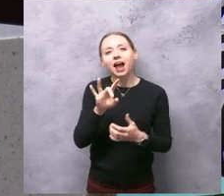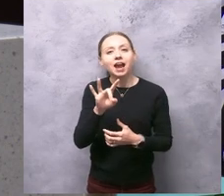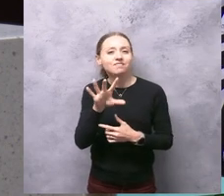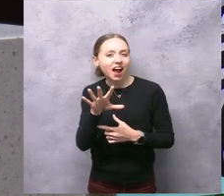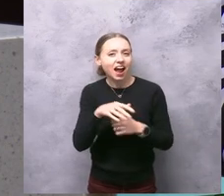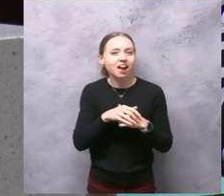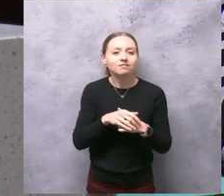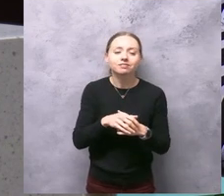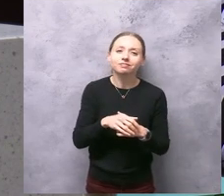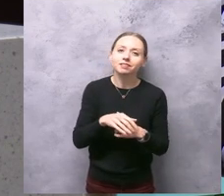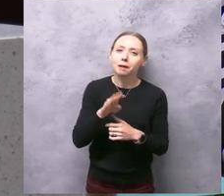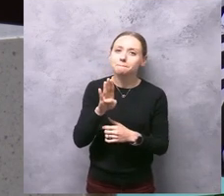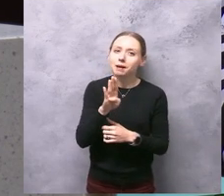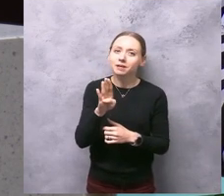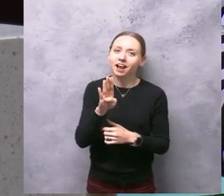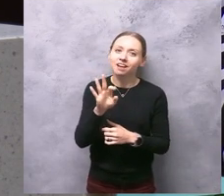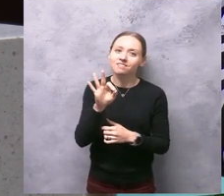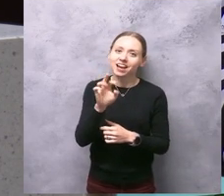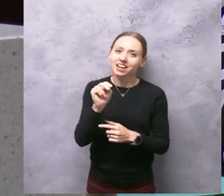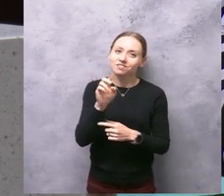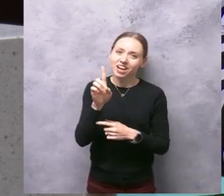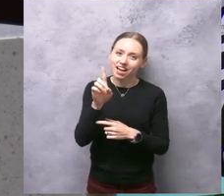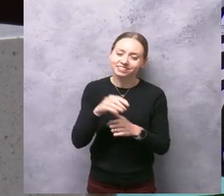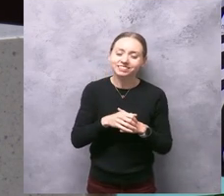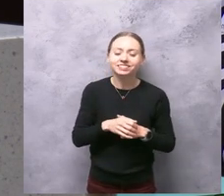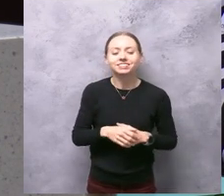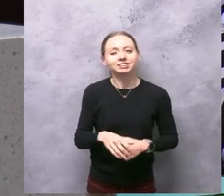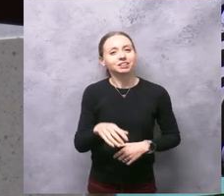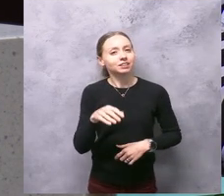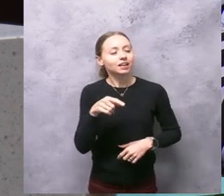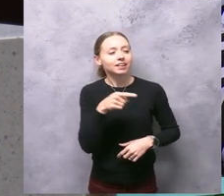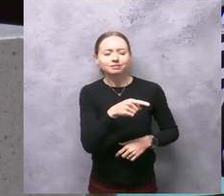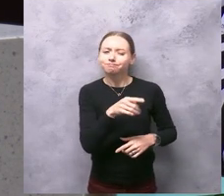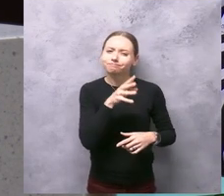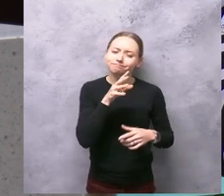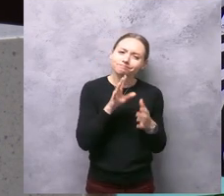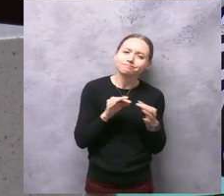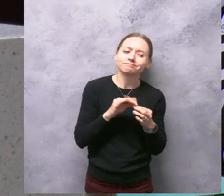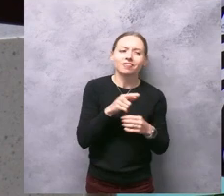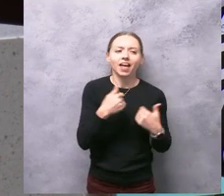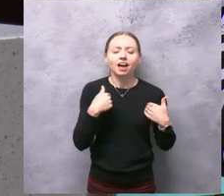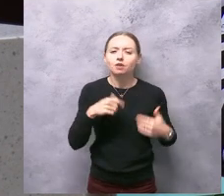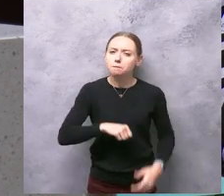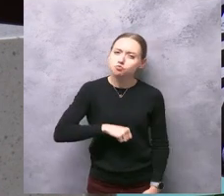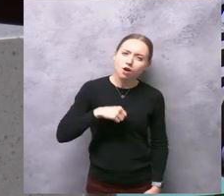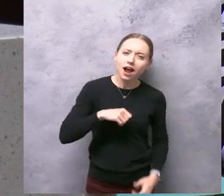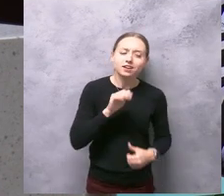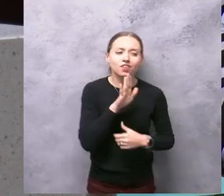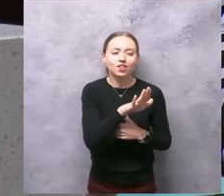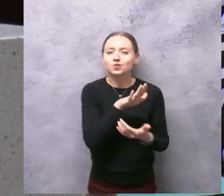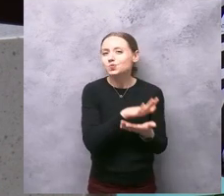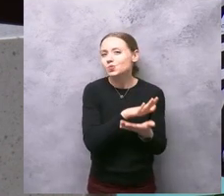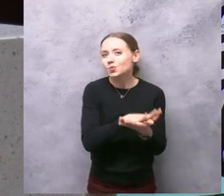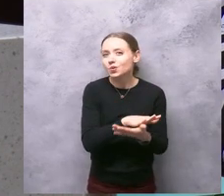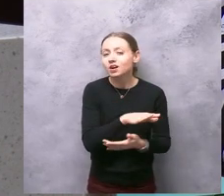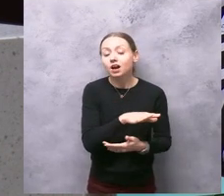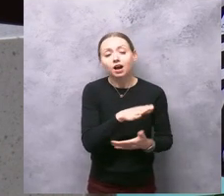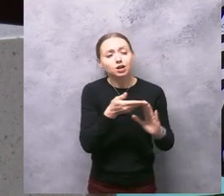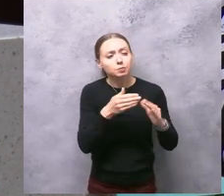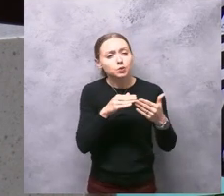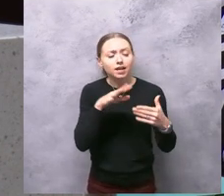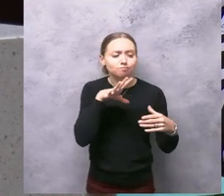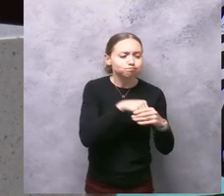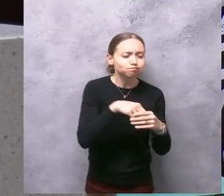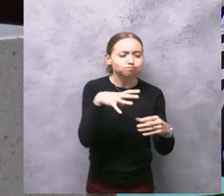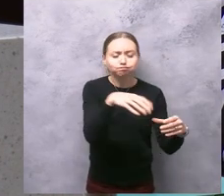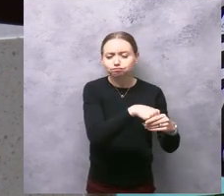never dies. So he just talked about how they have such a pride in school. They have community involvement. They've got a commitment to